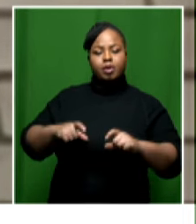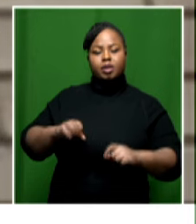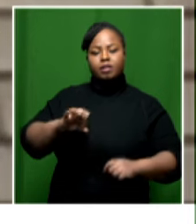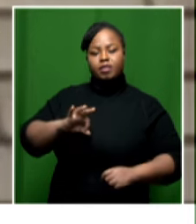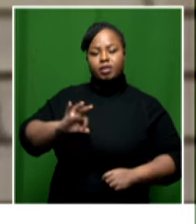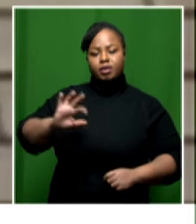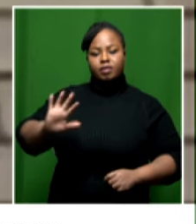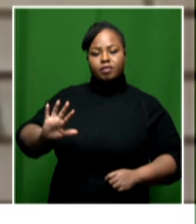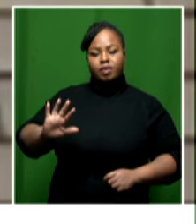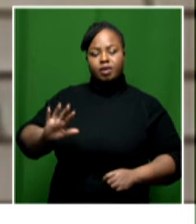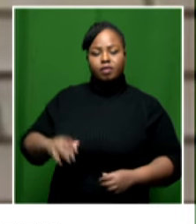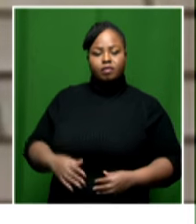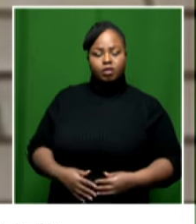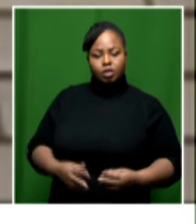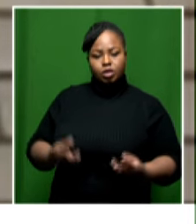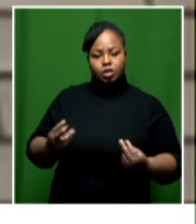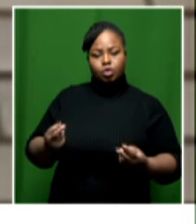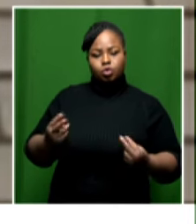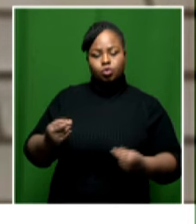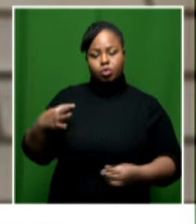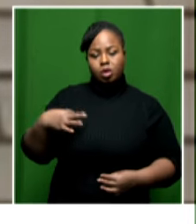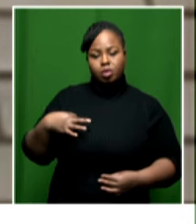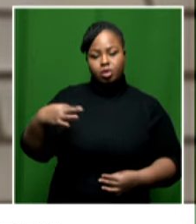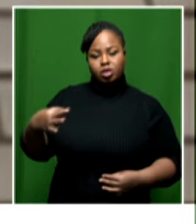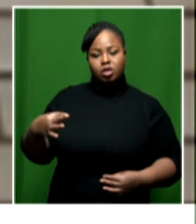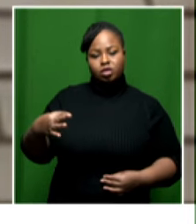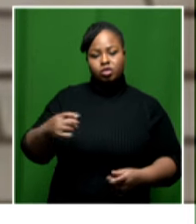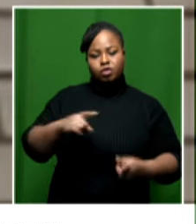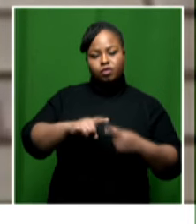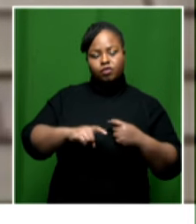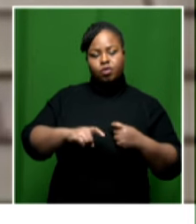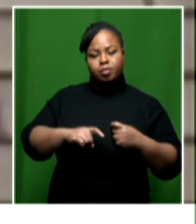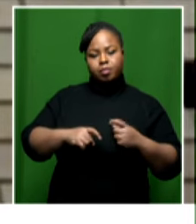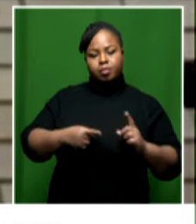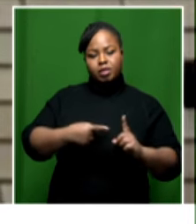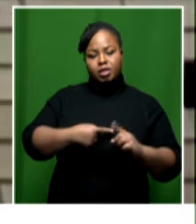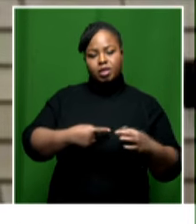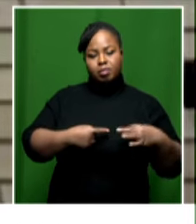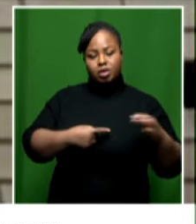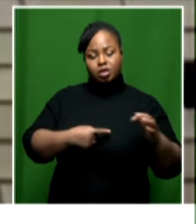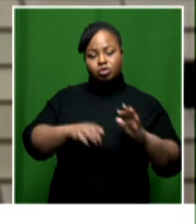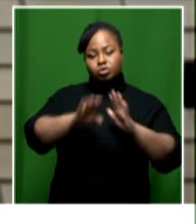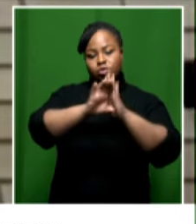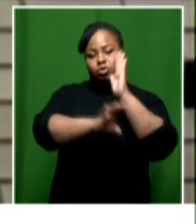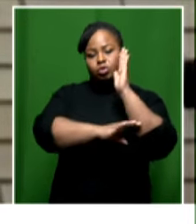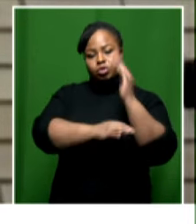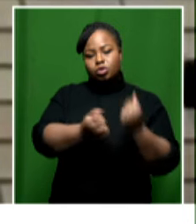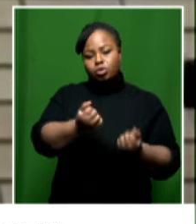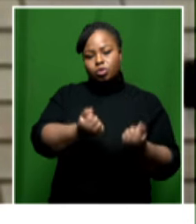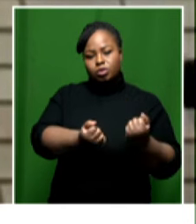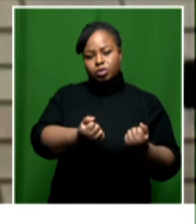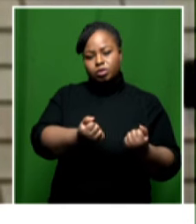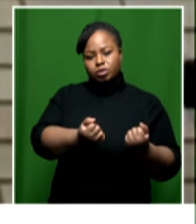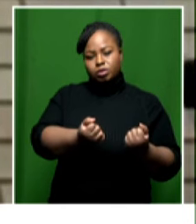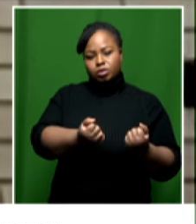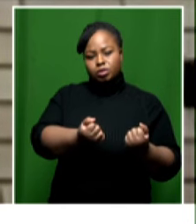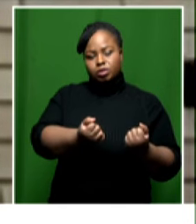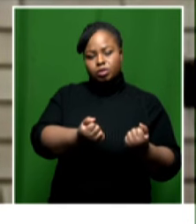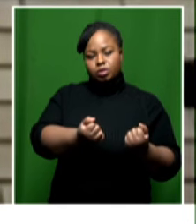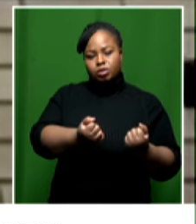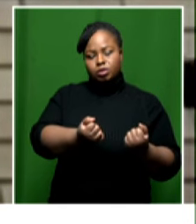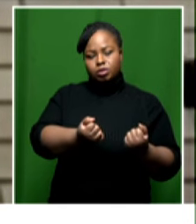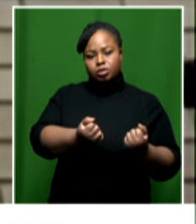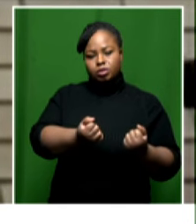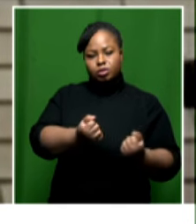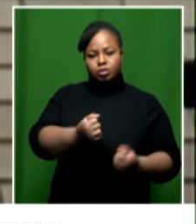application, the new rescission application piloted by the applicant to the Apex Court, of the Chief